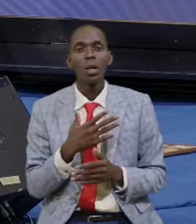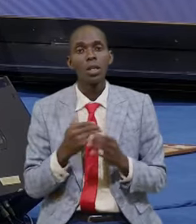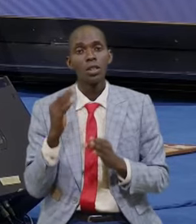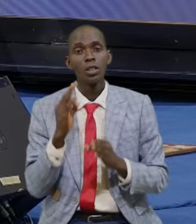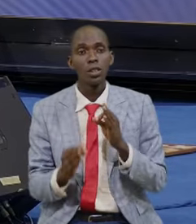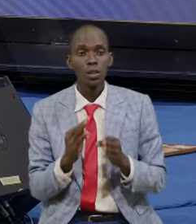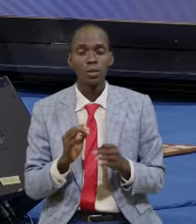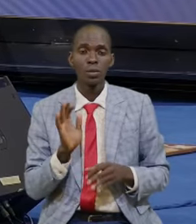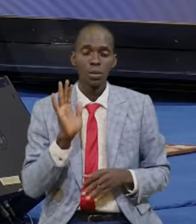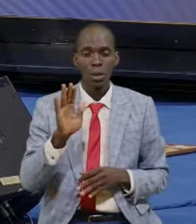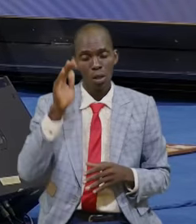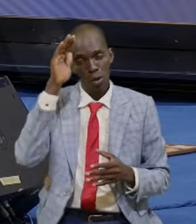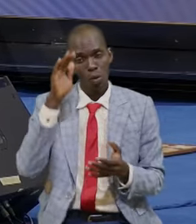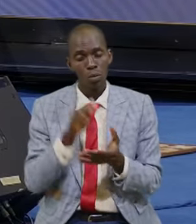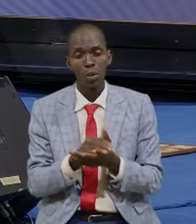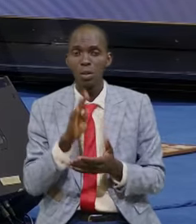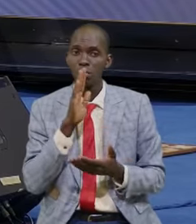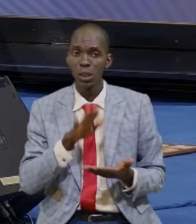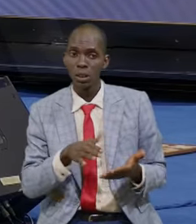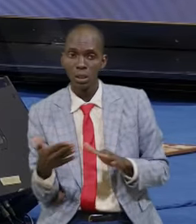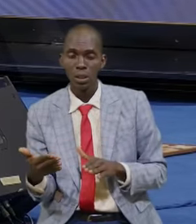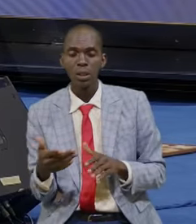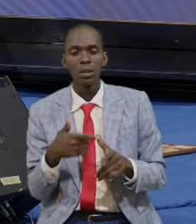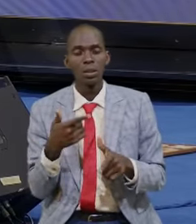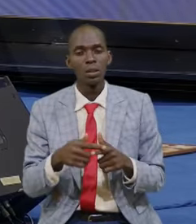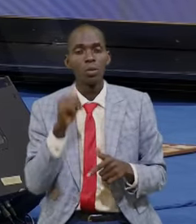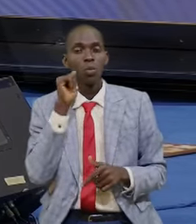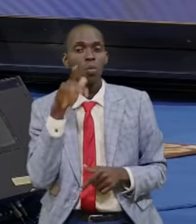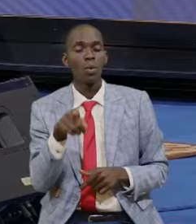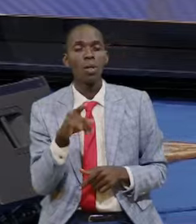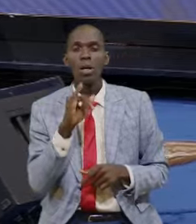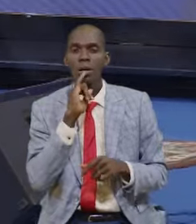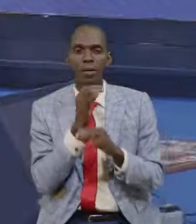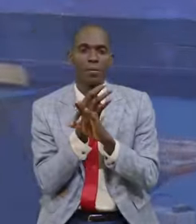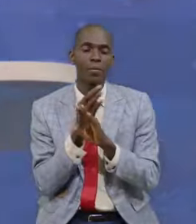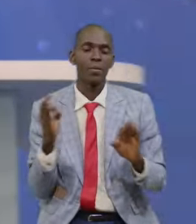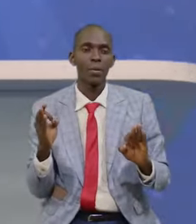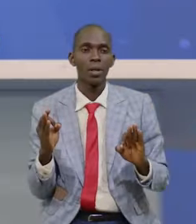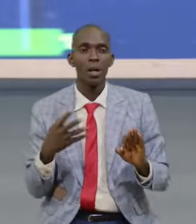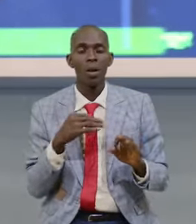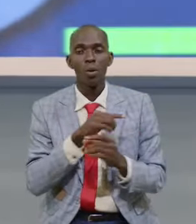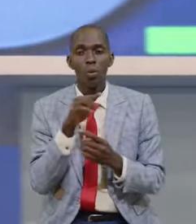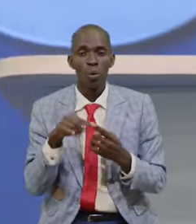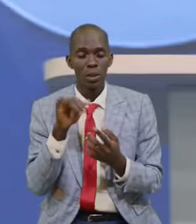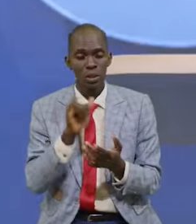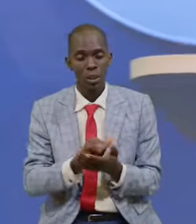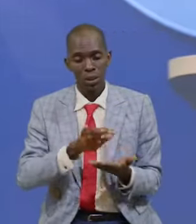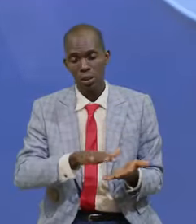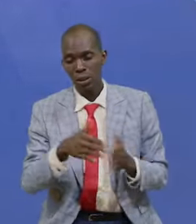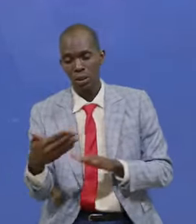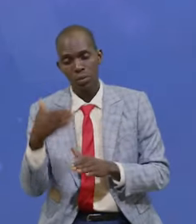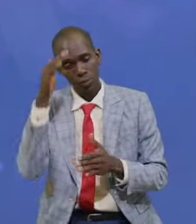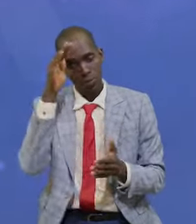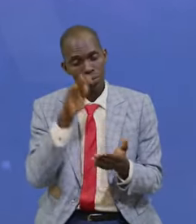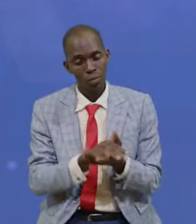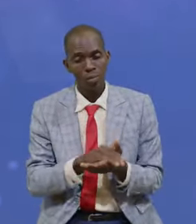be dead, she is free. And when that dead husband has